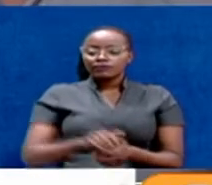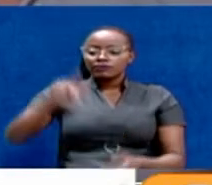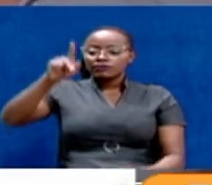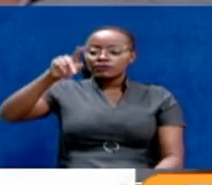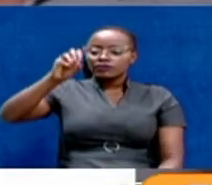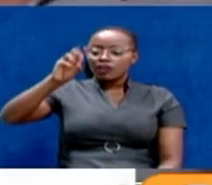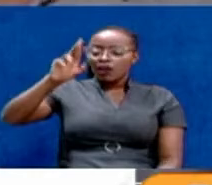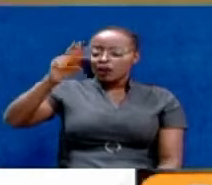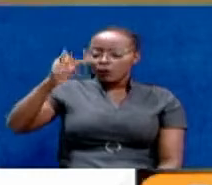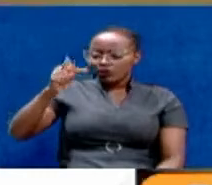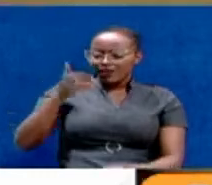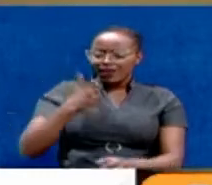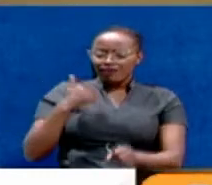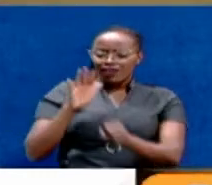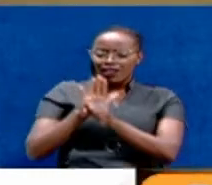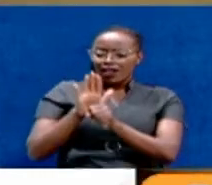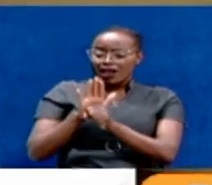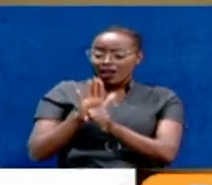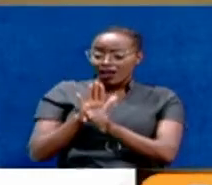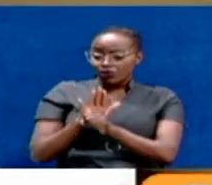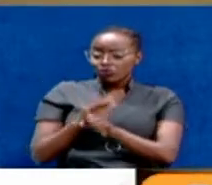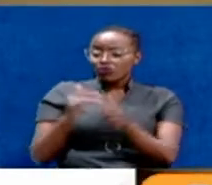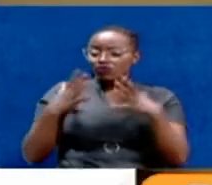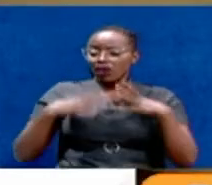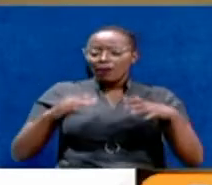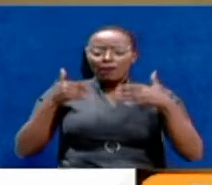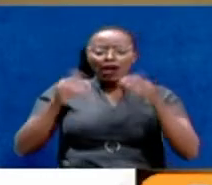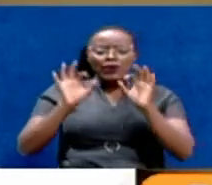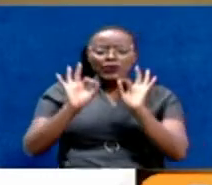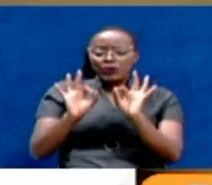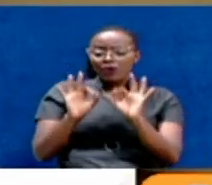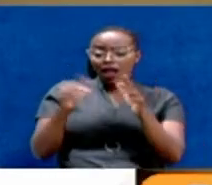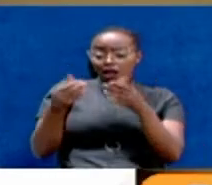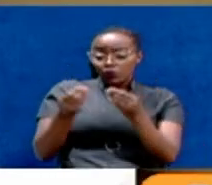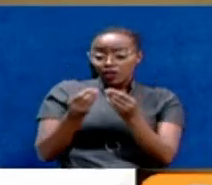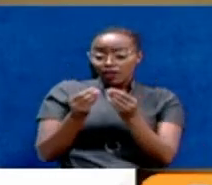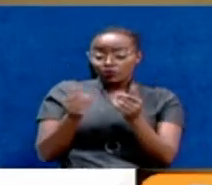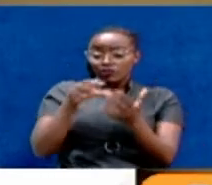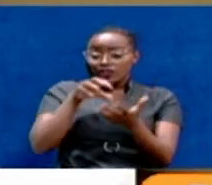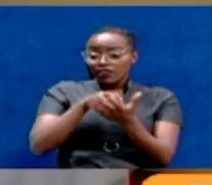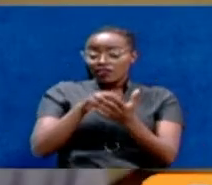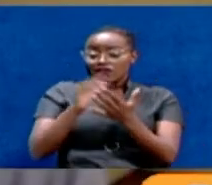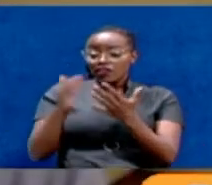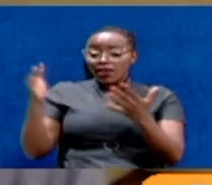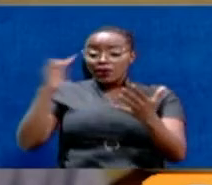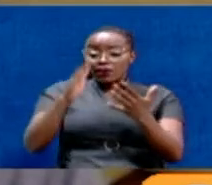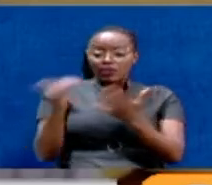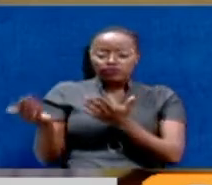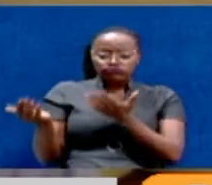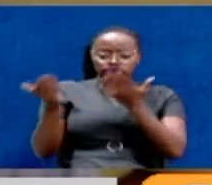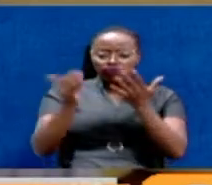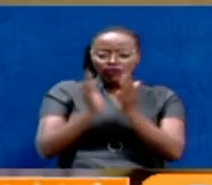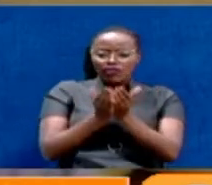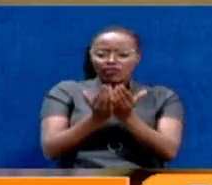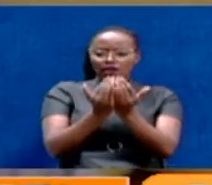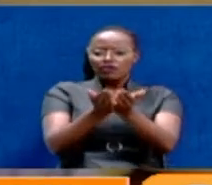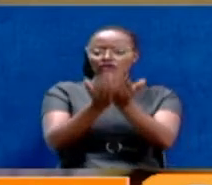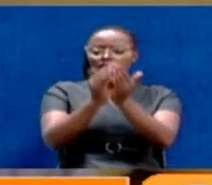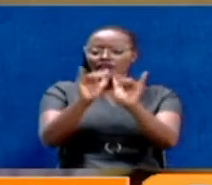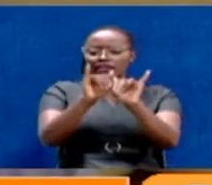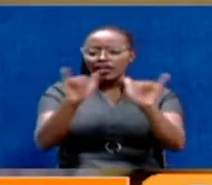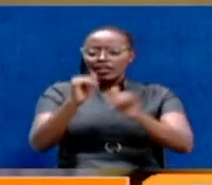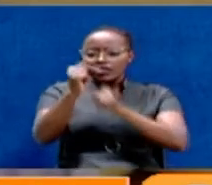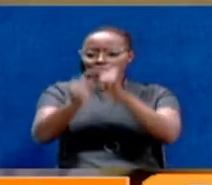Port congestion is a matter of how efficient are we handling the arrival of ships and the clearance